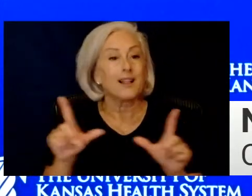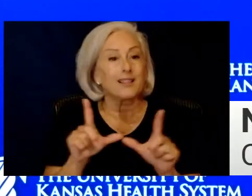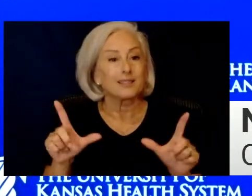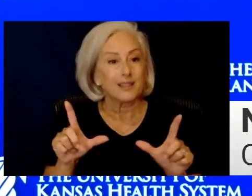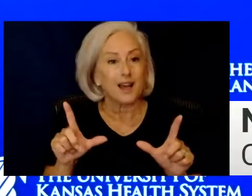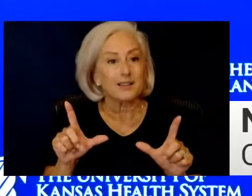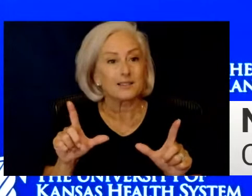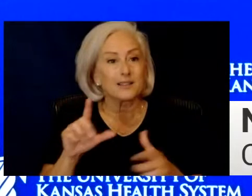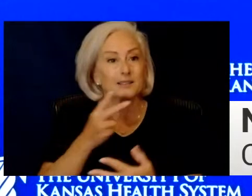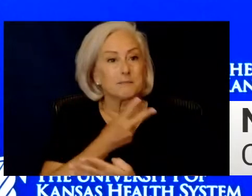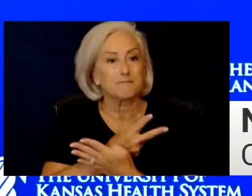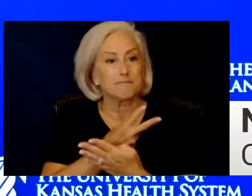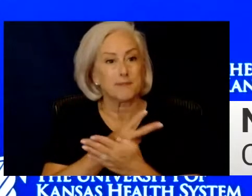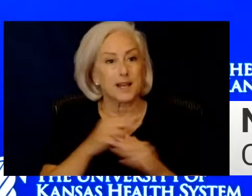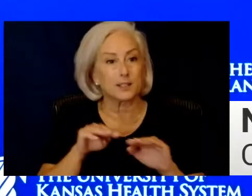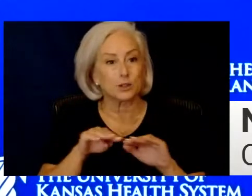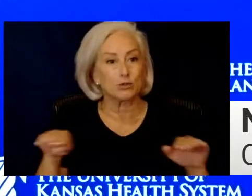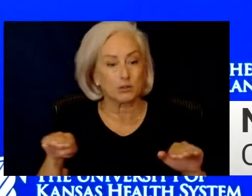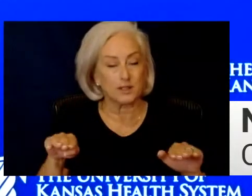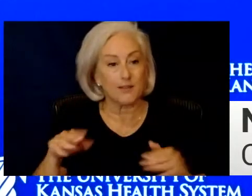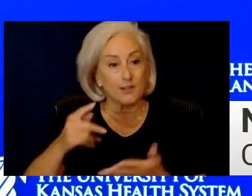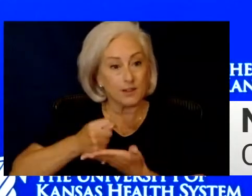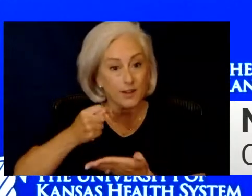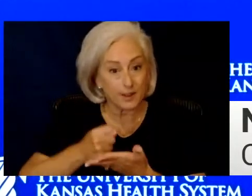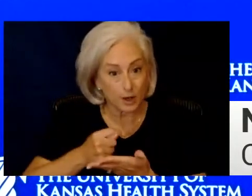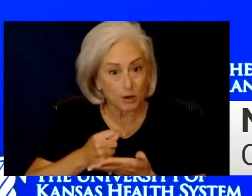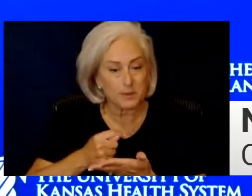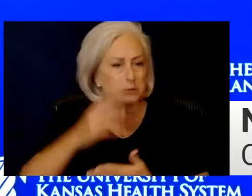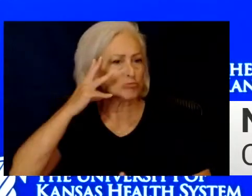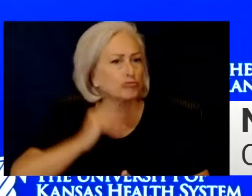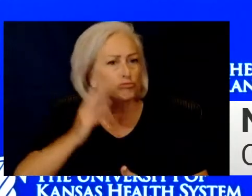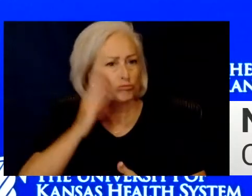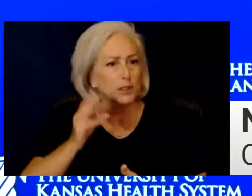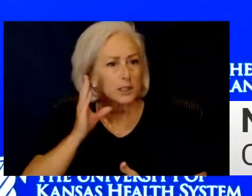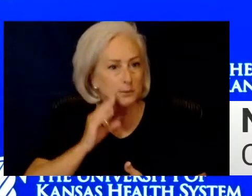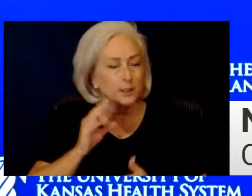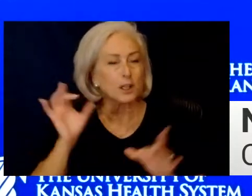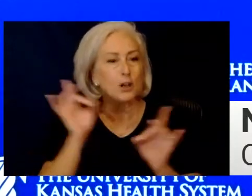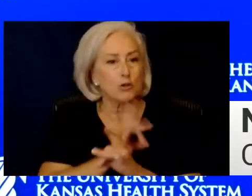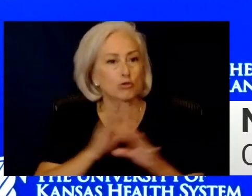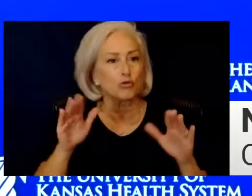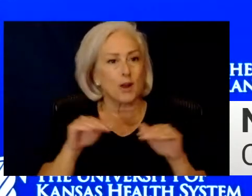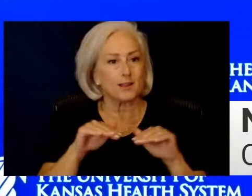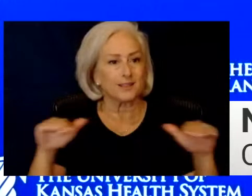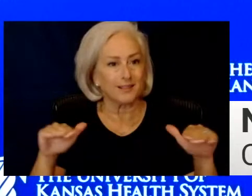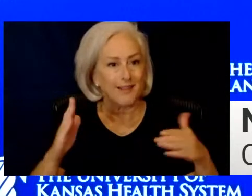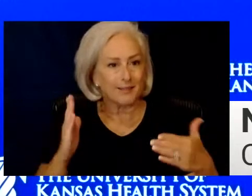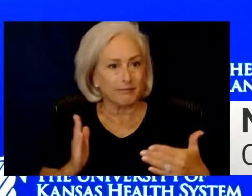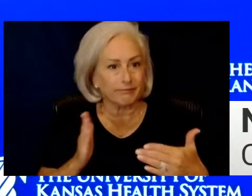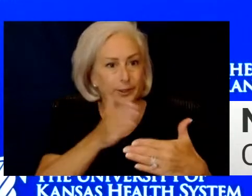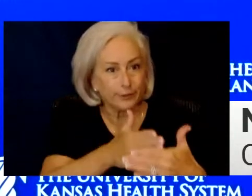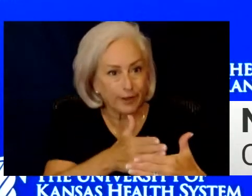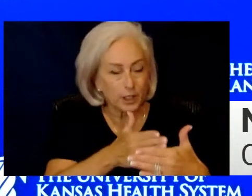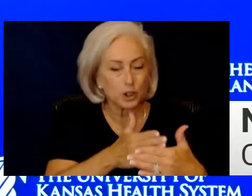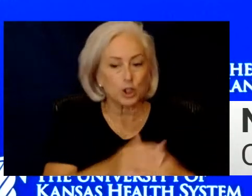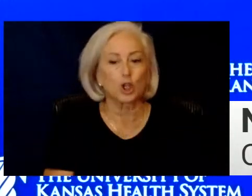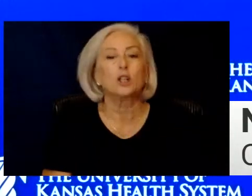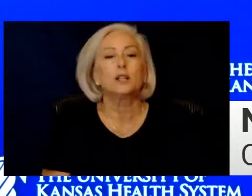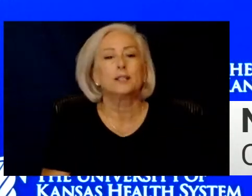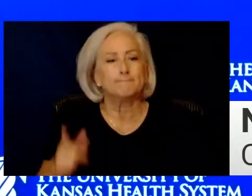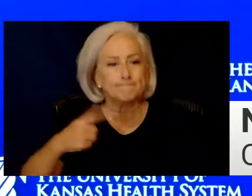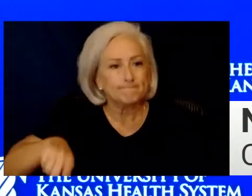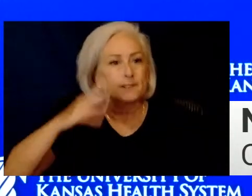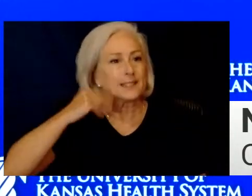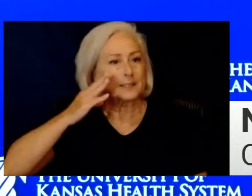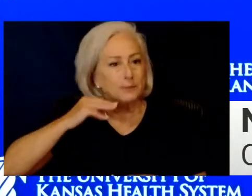area of crisis resolution and intervention. So rather than just calling someone who's been trained how to ask certain questions and link you to